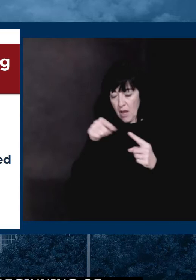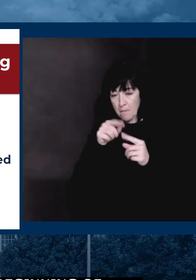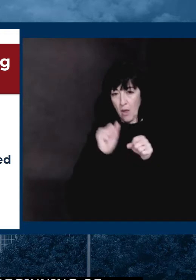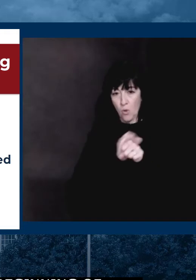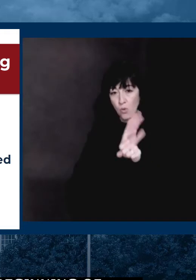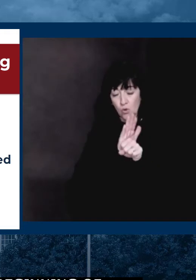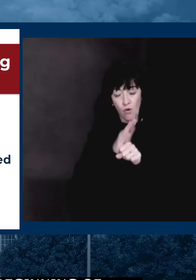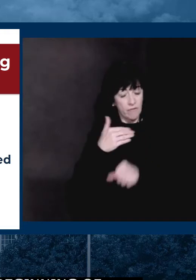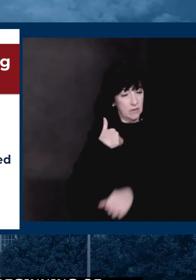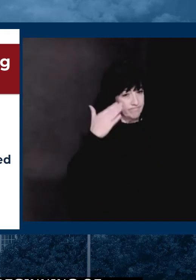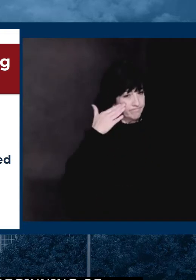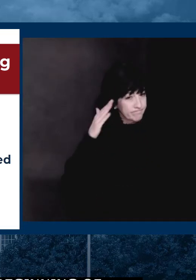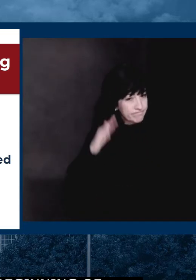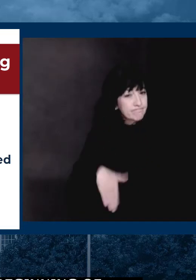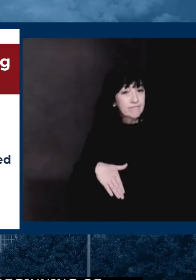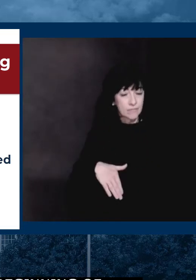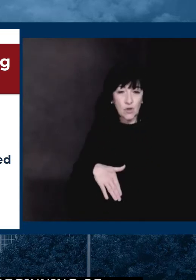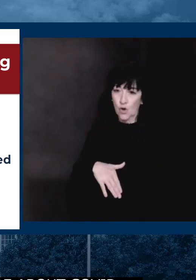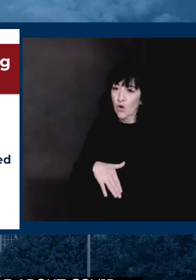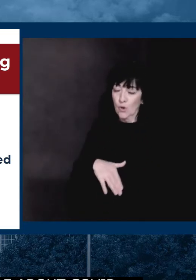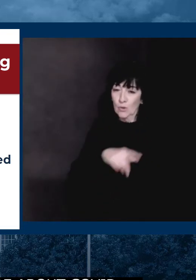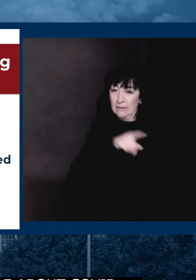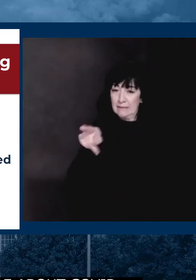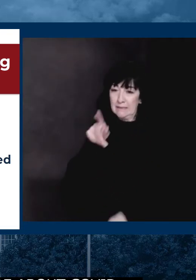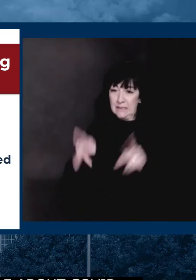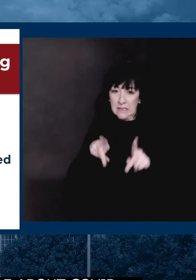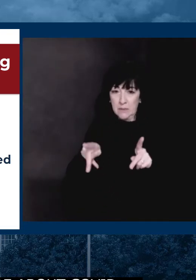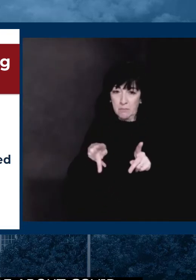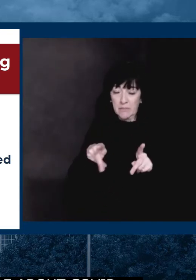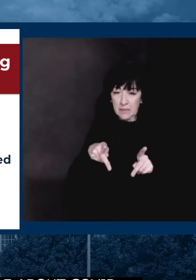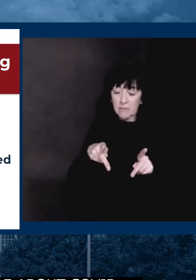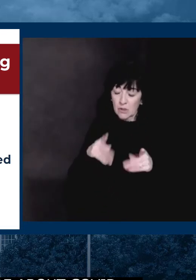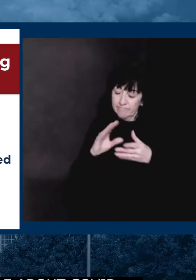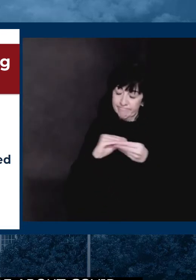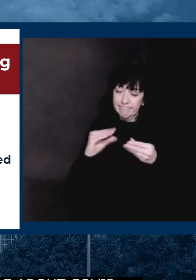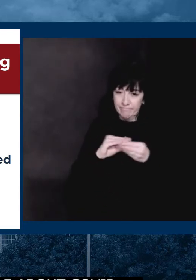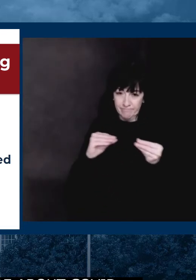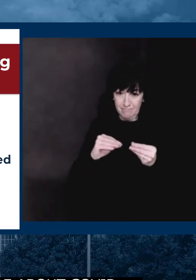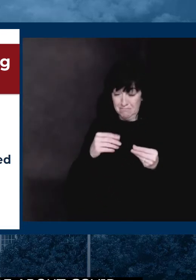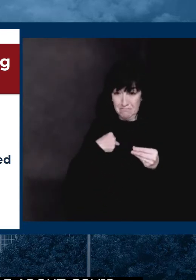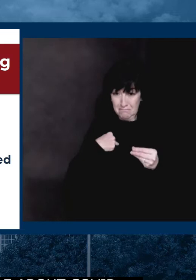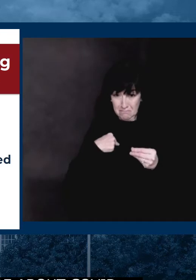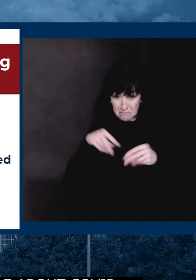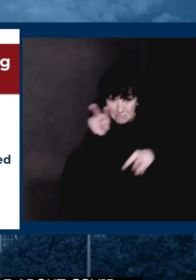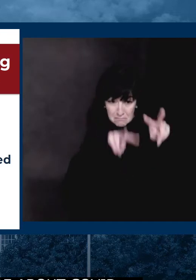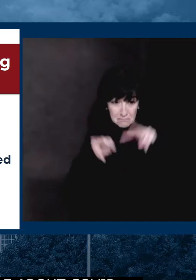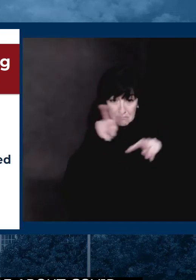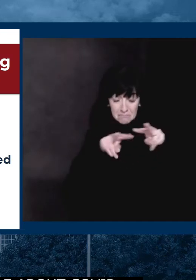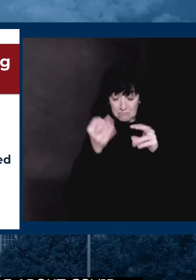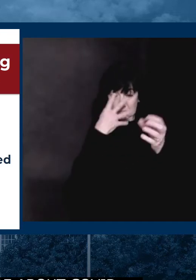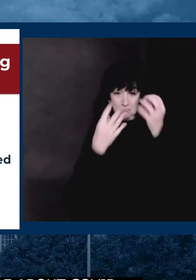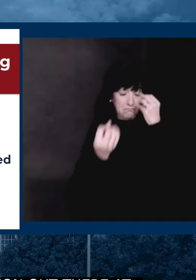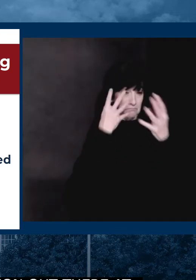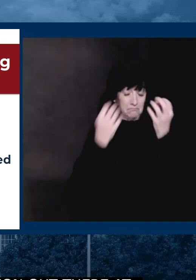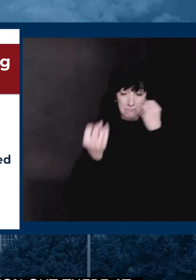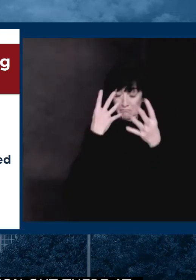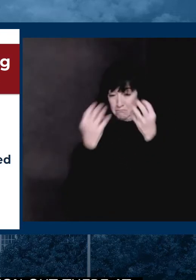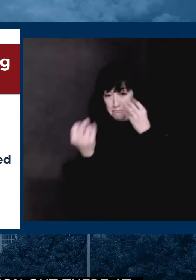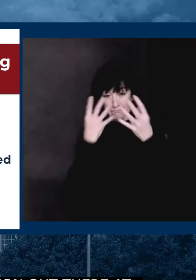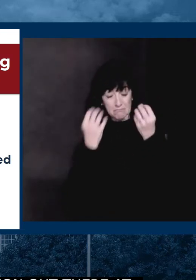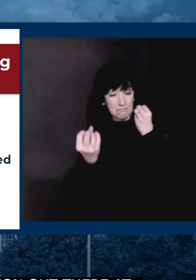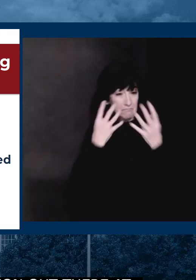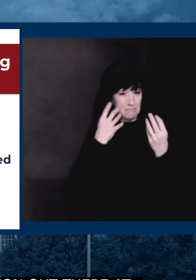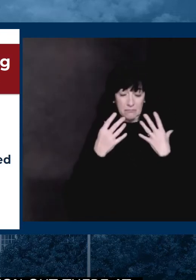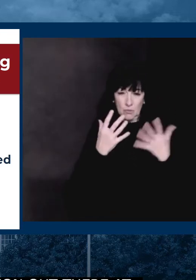I know we have thrown a lot of information out there, people. I know it's been, information overload, drinking from a fire hose is what some people say,